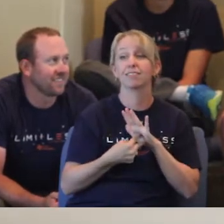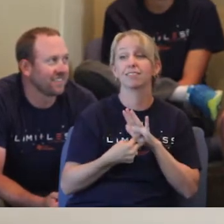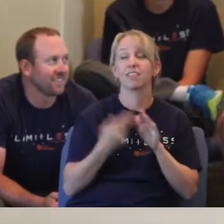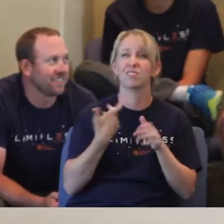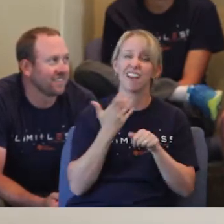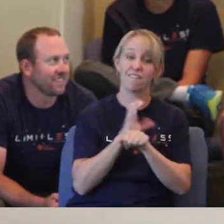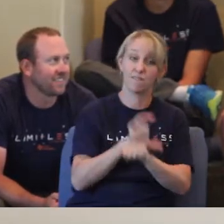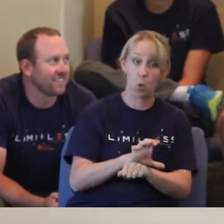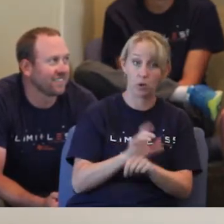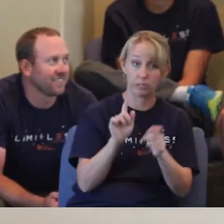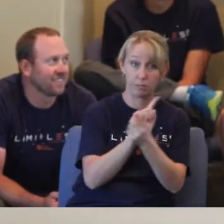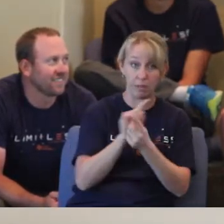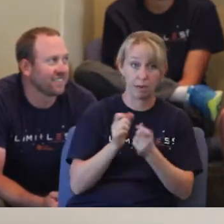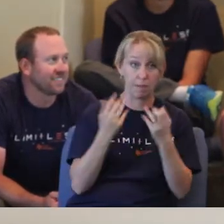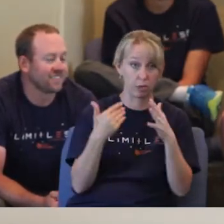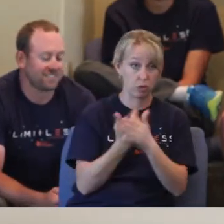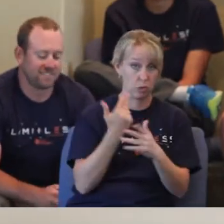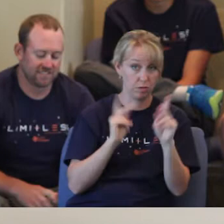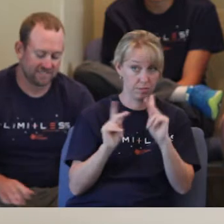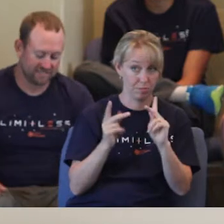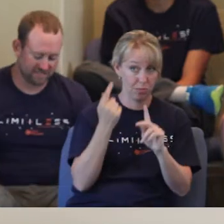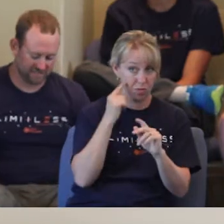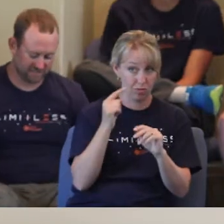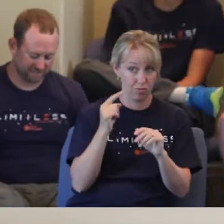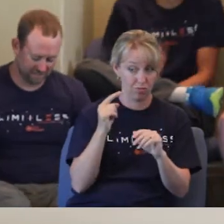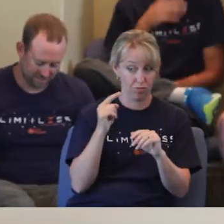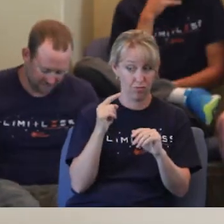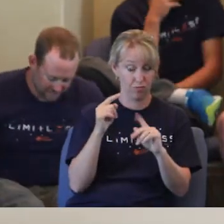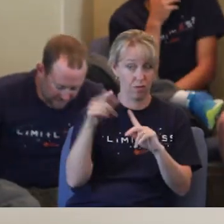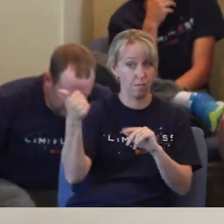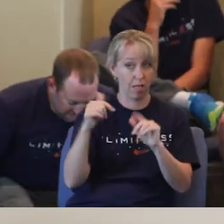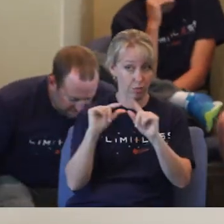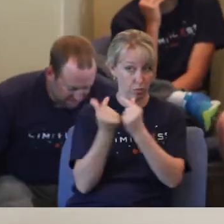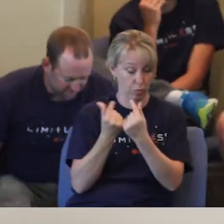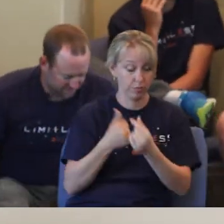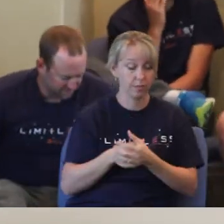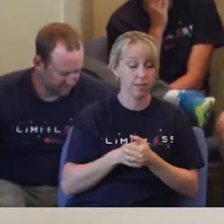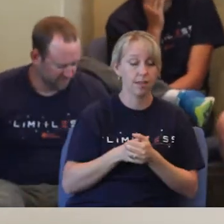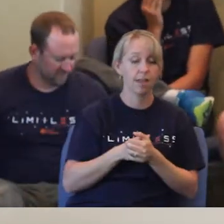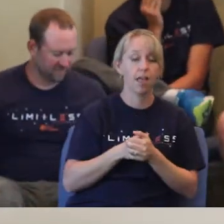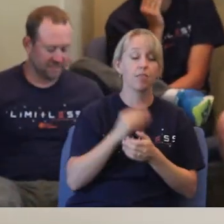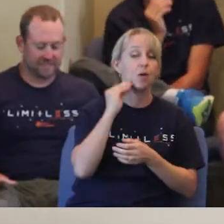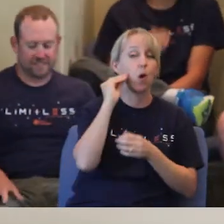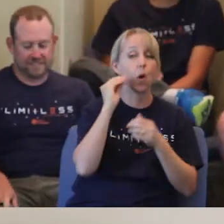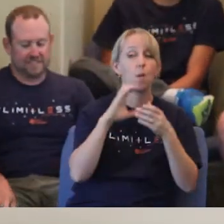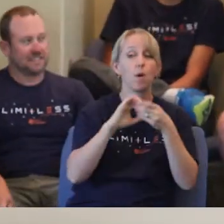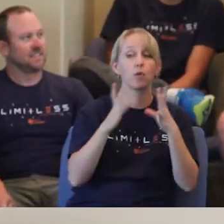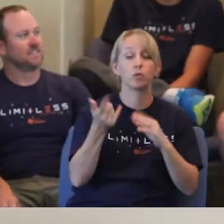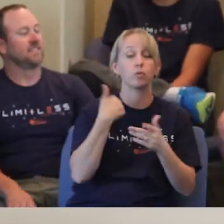a bunch of new people from my crew. And the homeowners we were helping out were